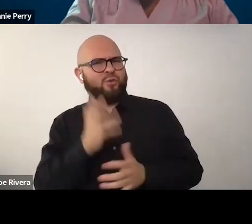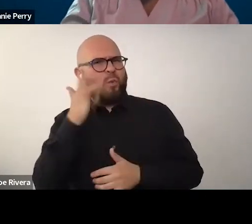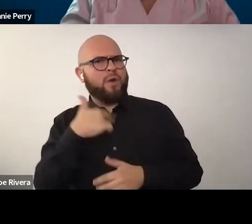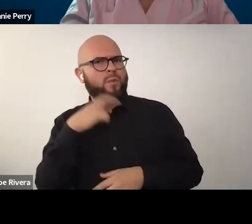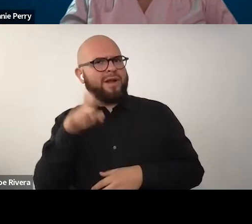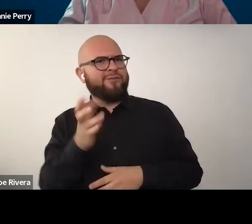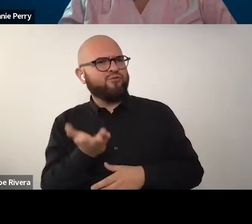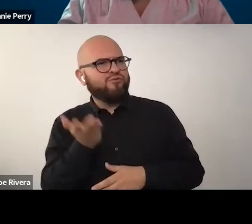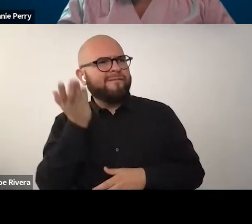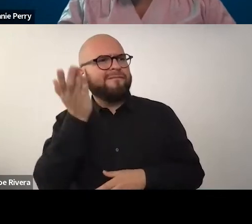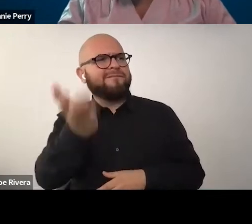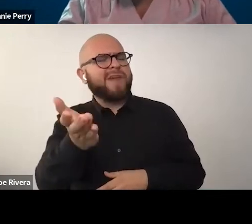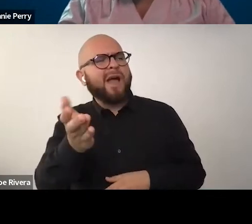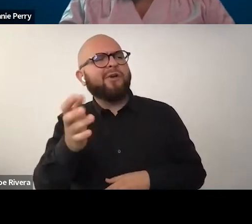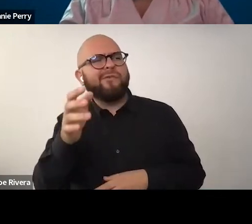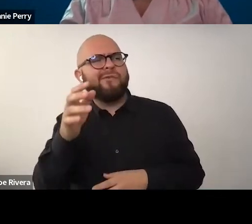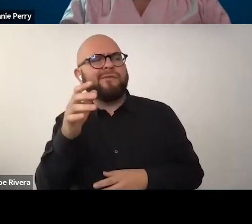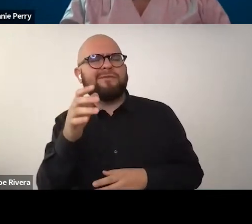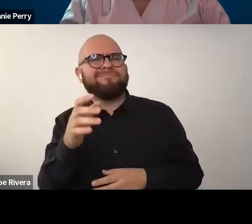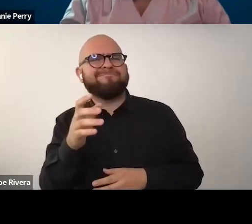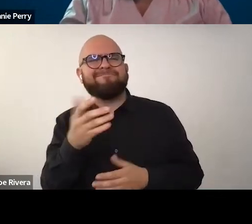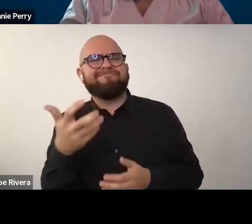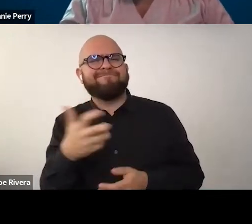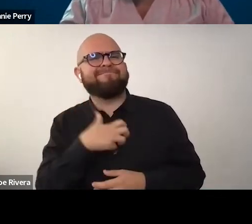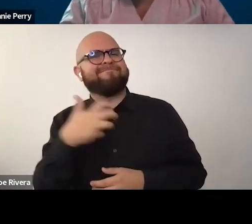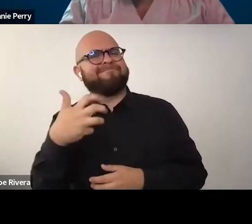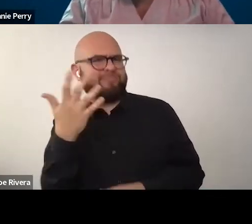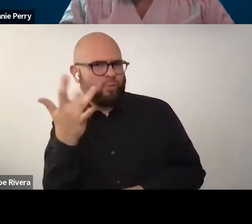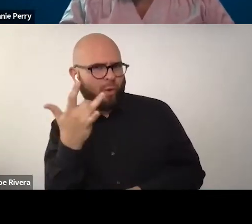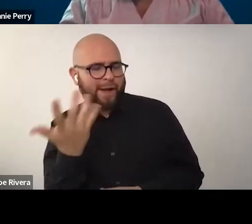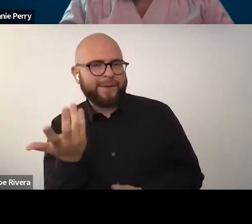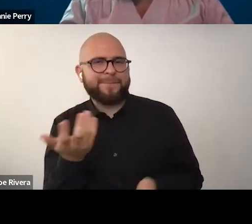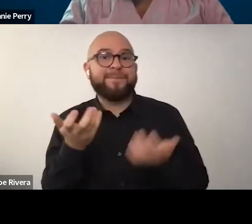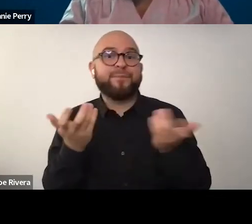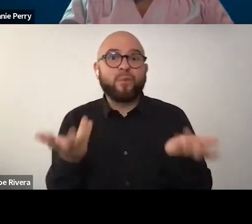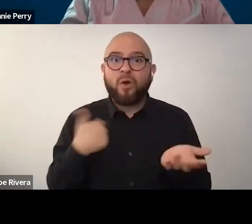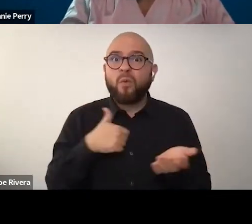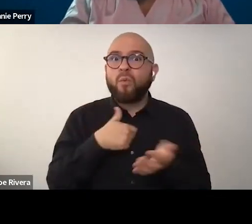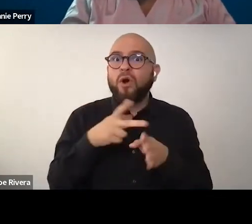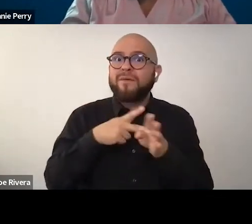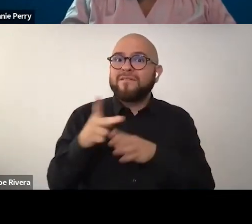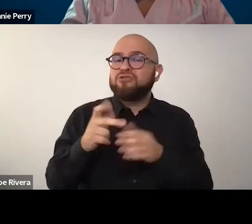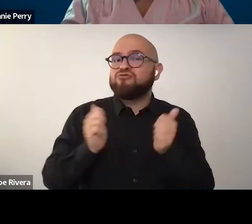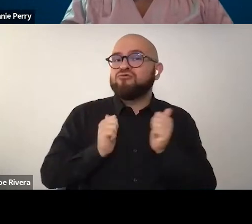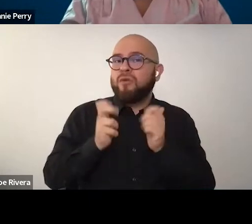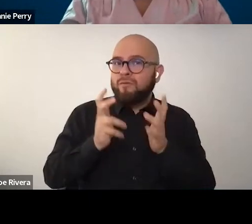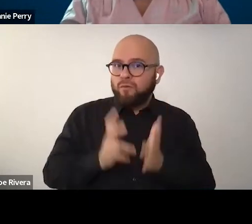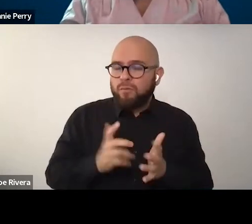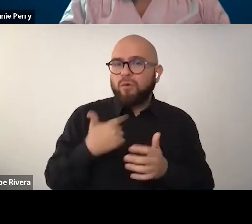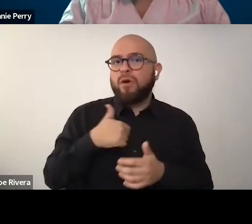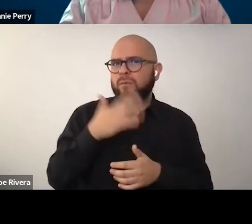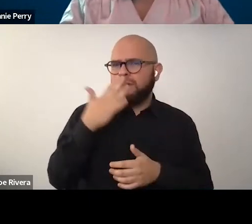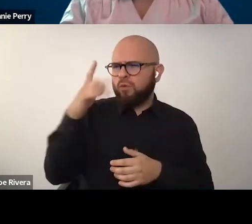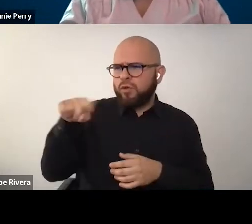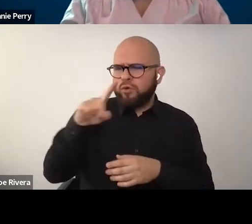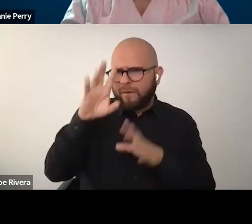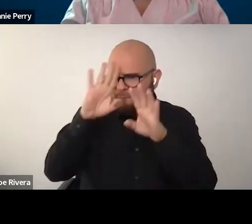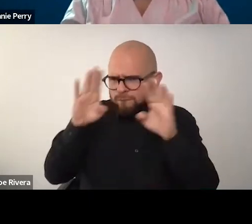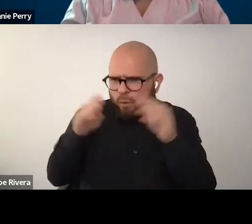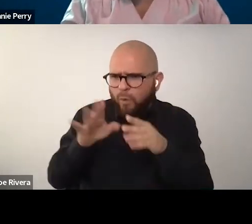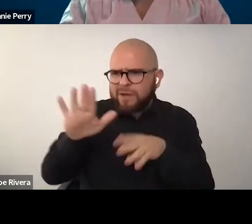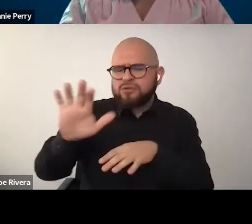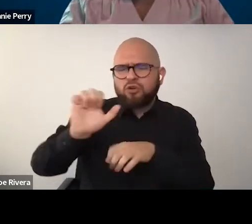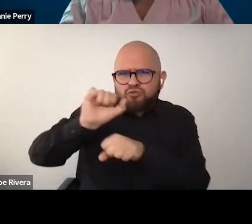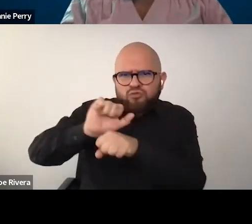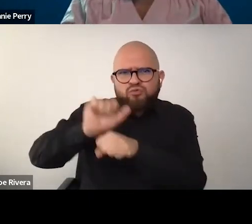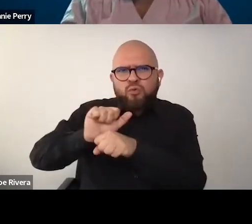form? Well, as a professional performer, we know that our members are focused on performing their craft and being the absolute best at